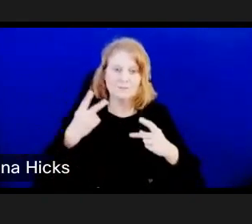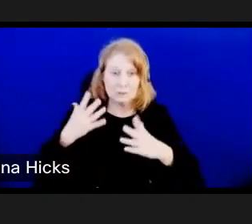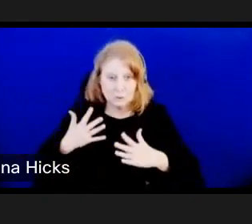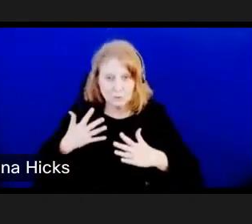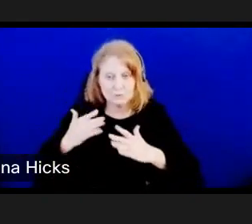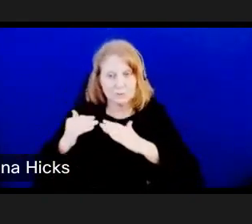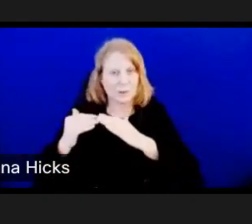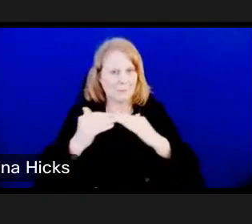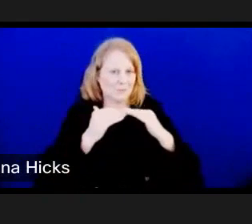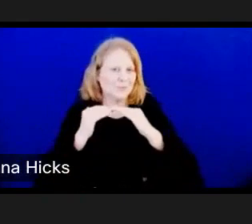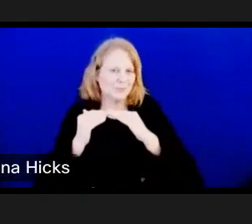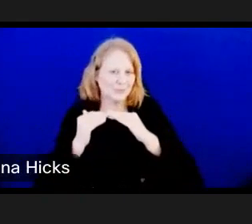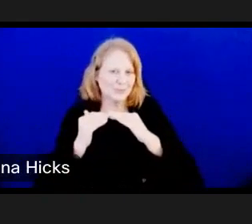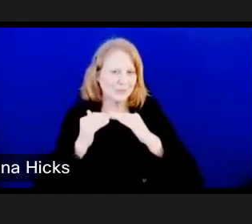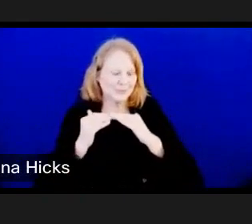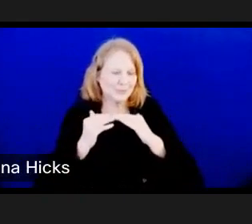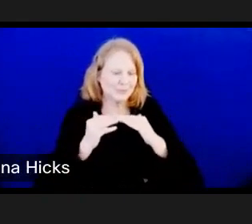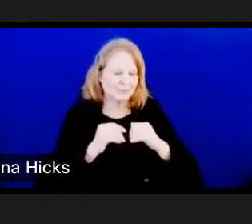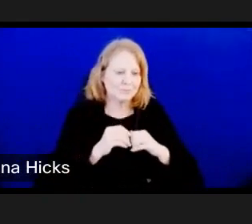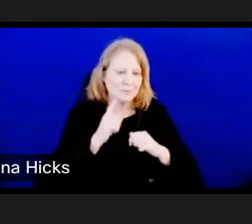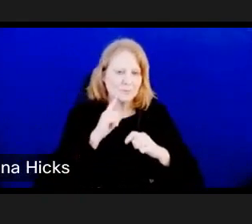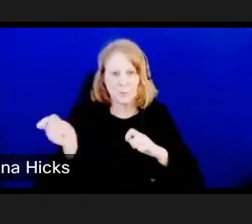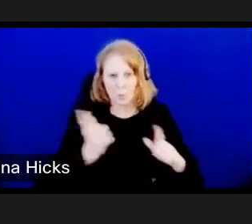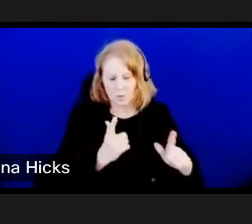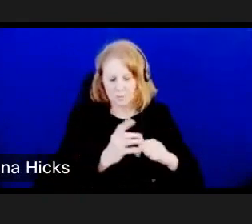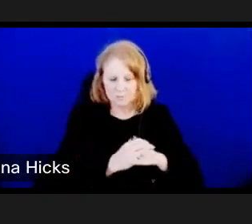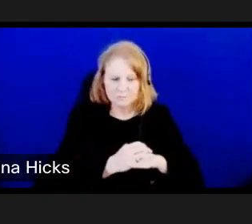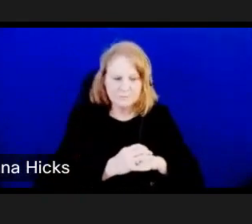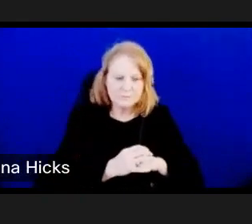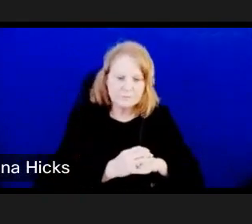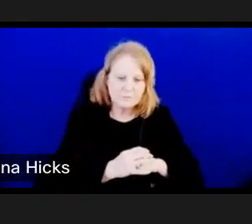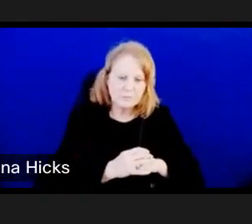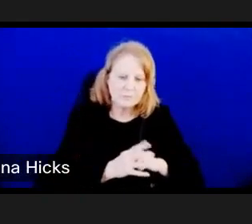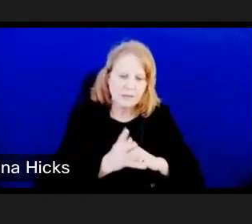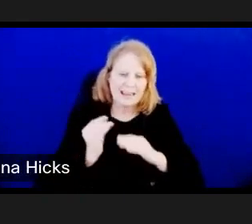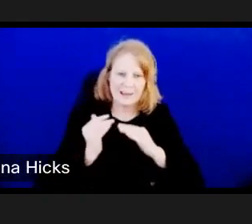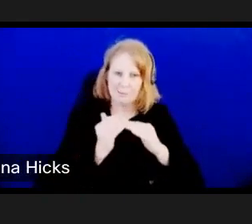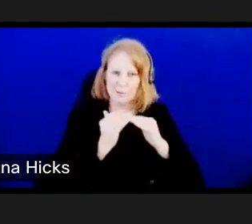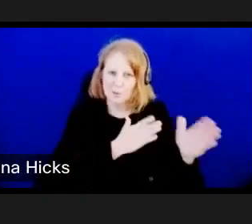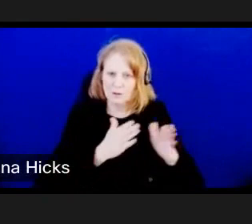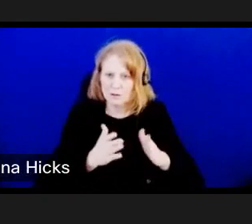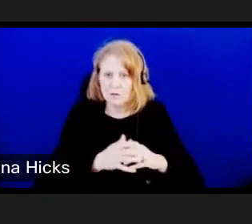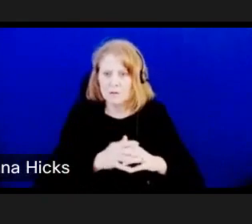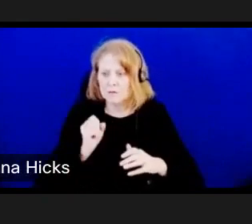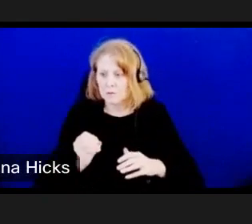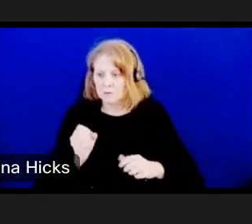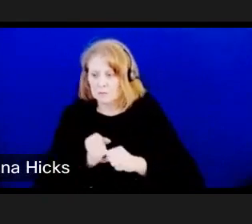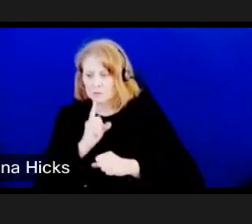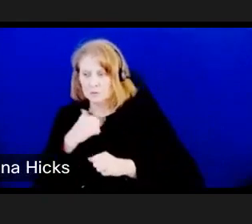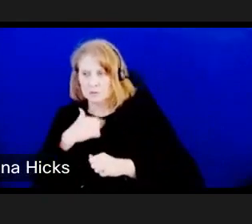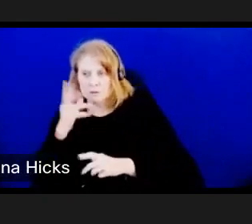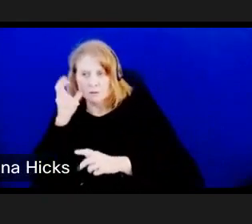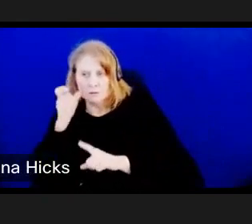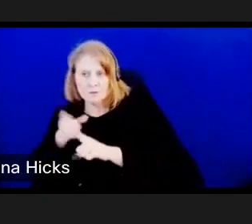equitable manner and an equitable way. And so we do want to make sure that we are hearing from the residents and from the ANC Commission. So if you feel that has not